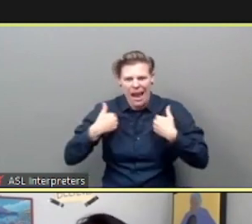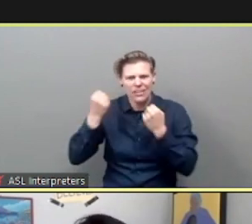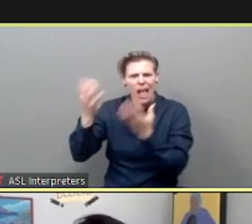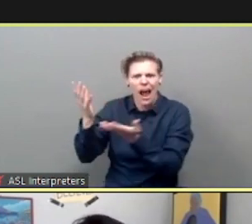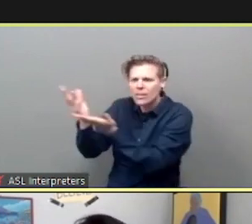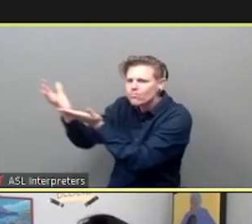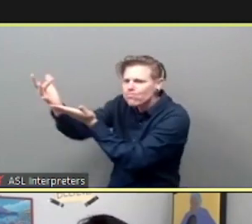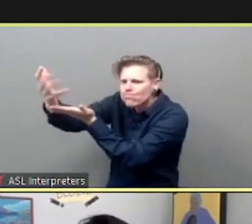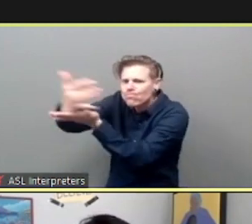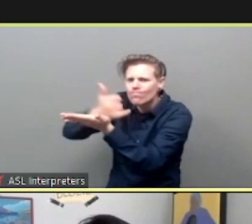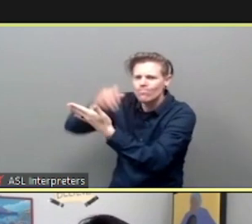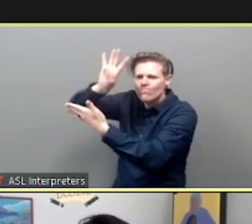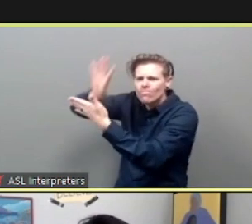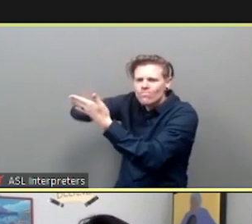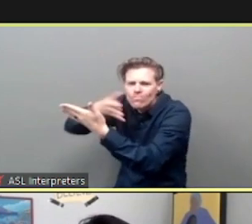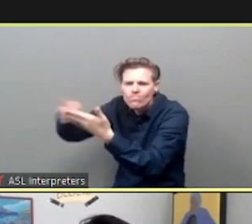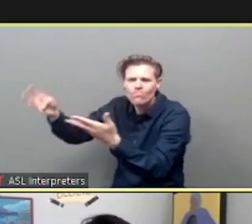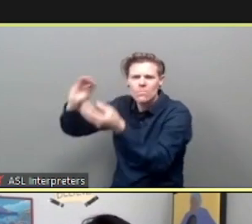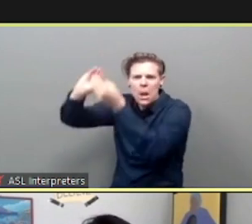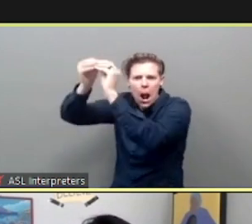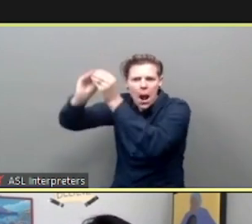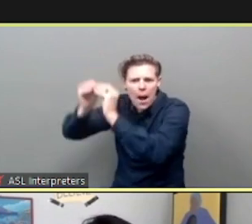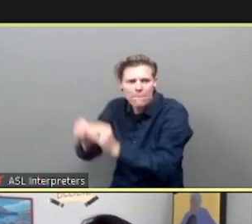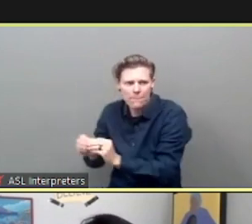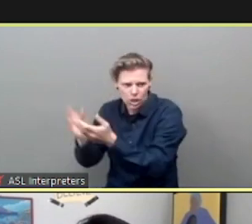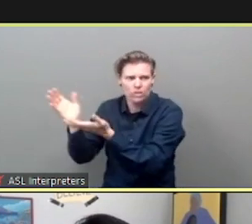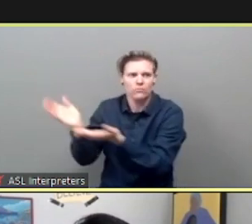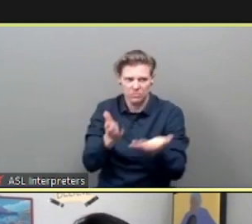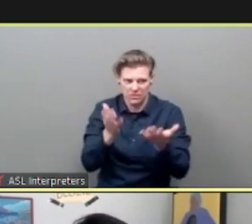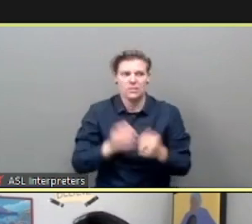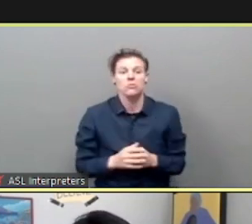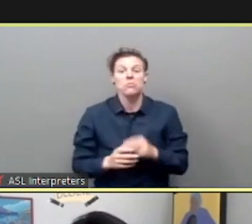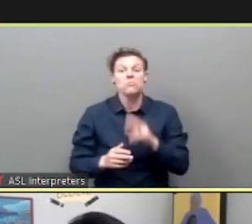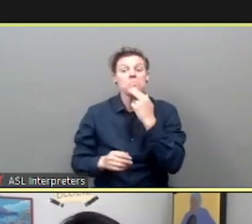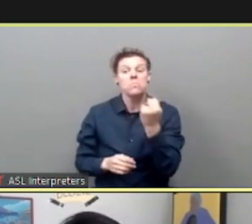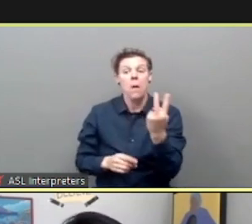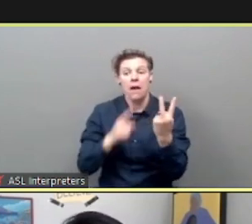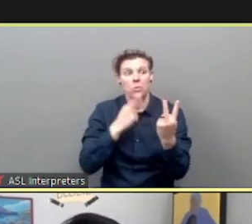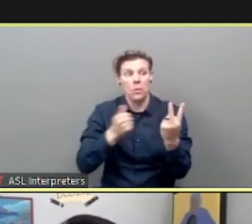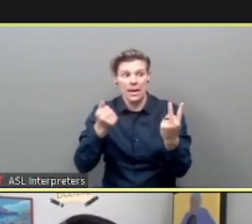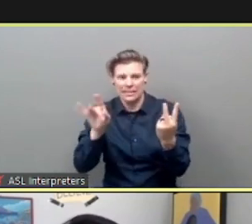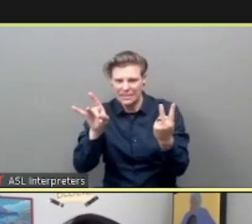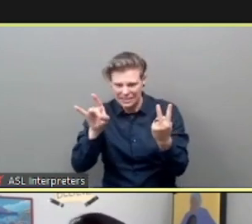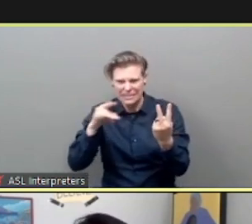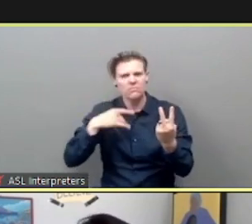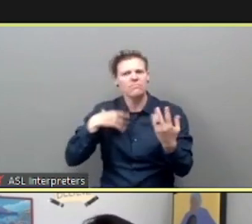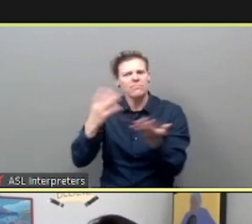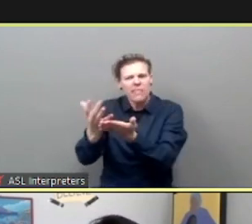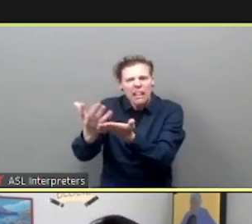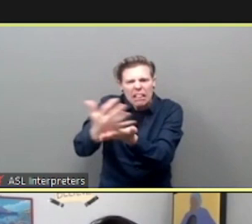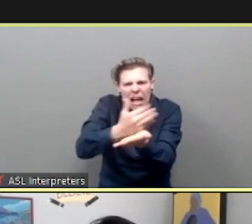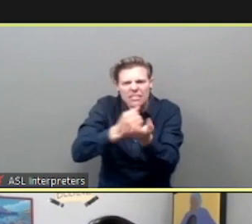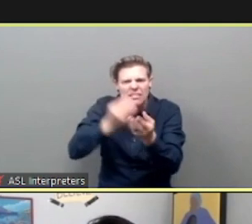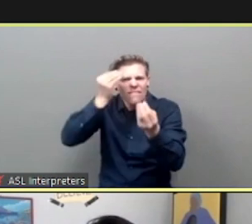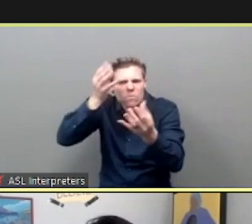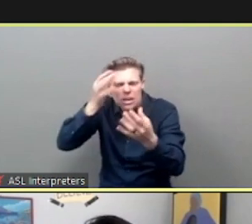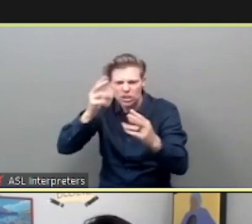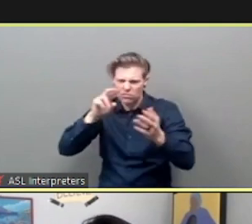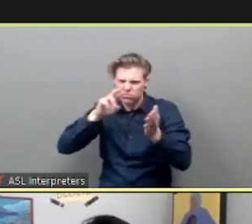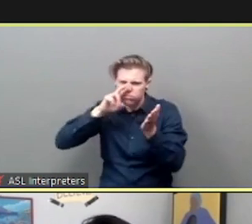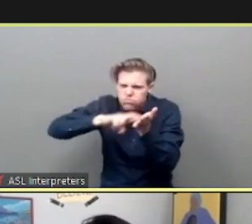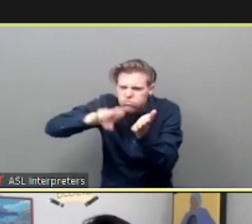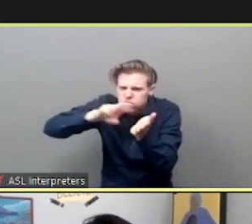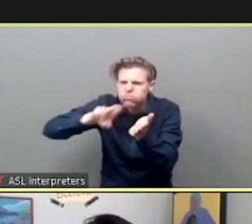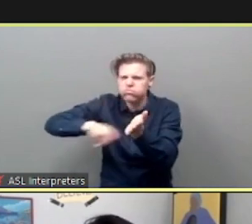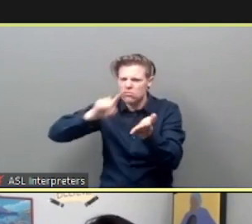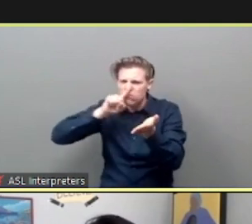at adolescents, 12 to 18-year-olds, who, we still need more adolescents vaccinated, but we've